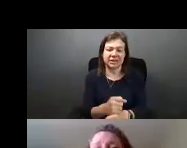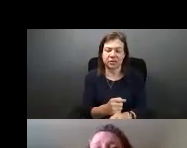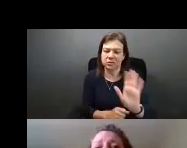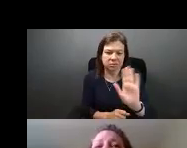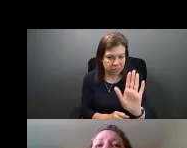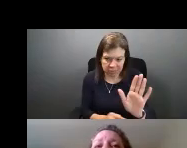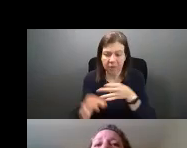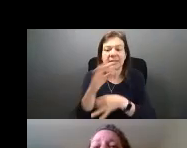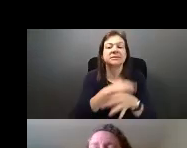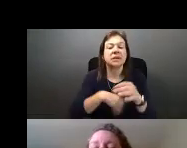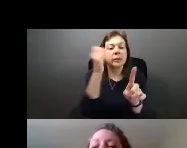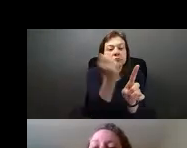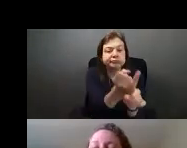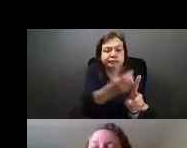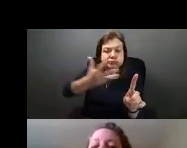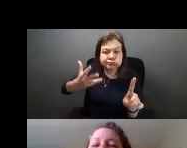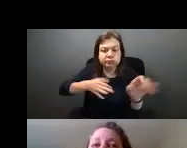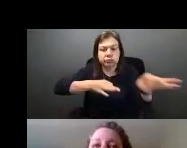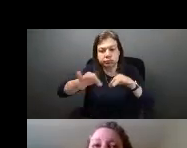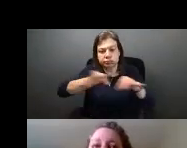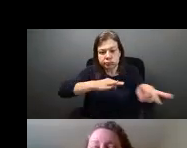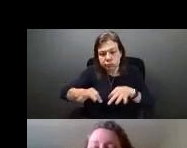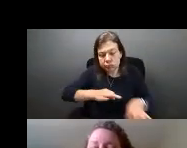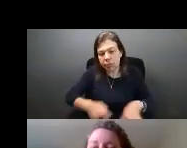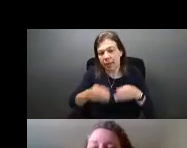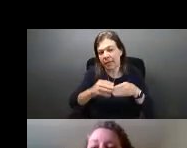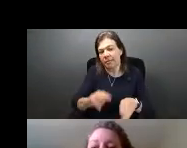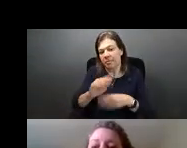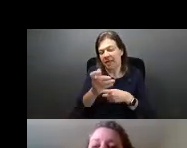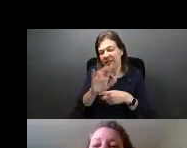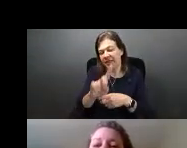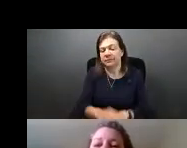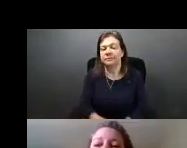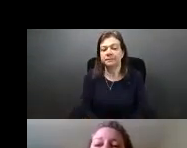to explain what the method actually includes.